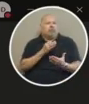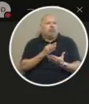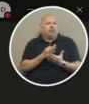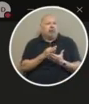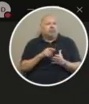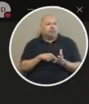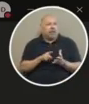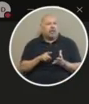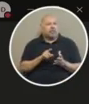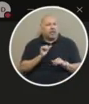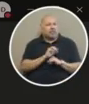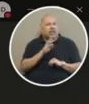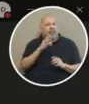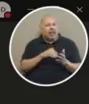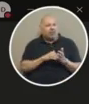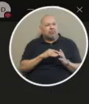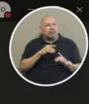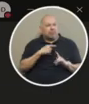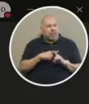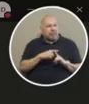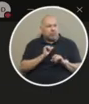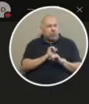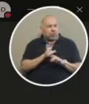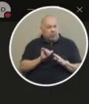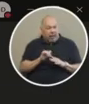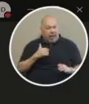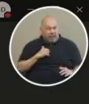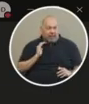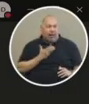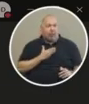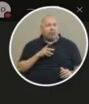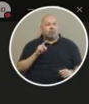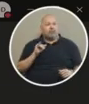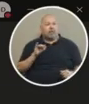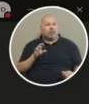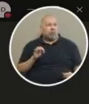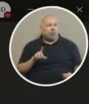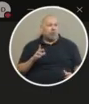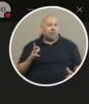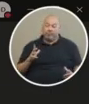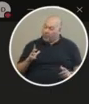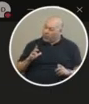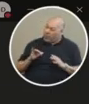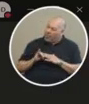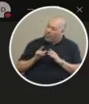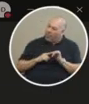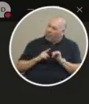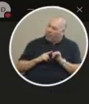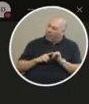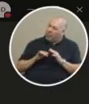for the employees, 6,000 plus employees that we have on our payroll. Would the first